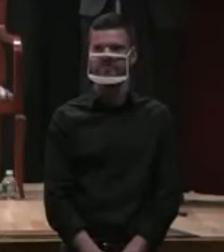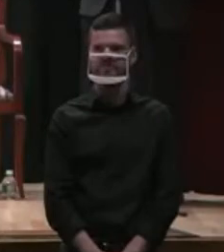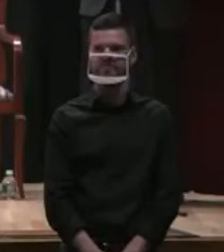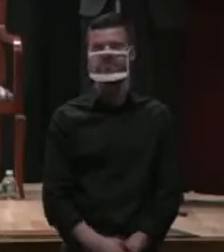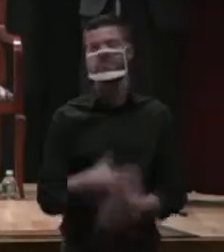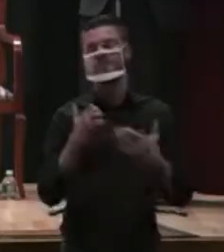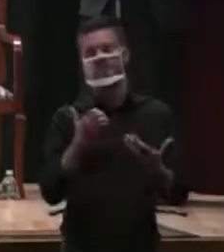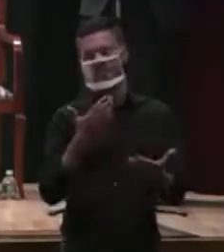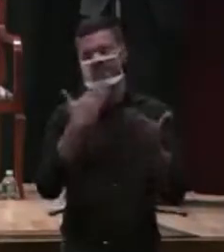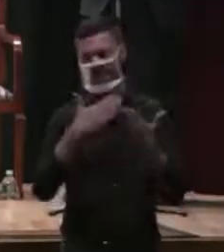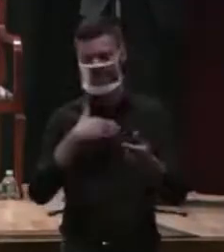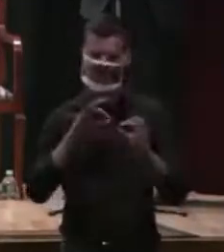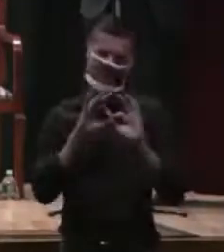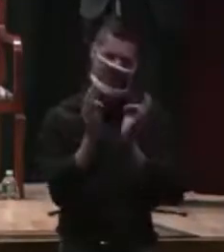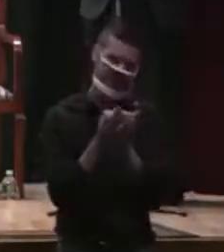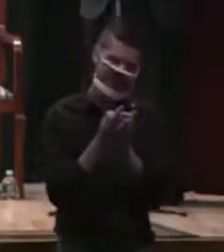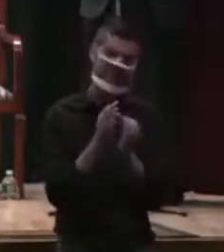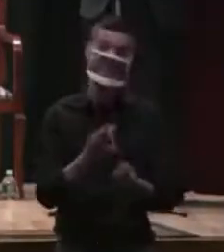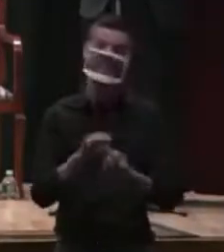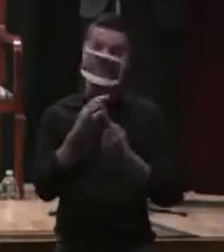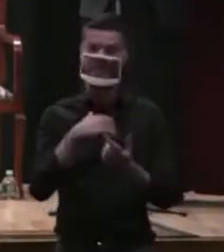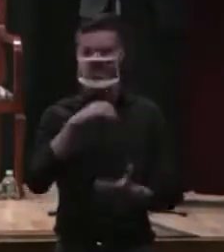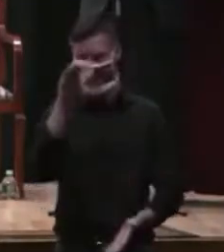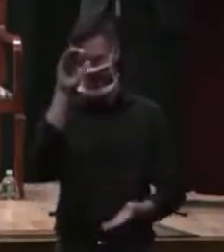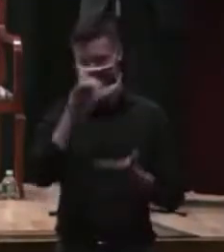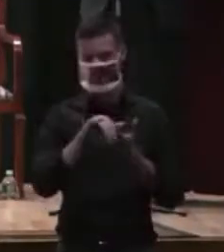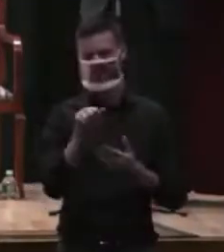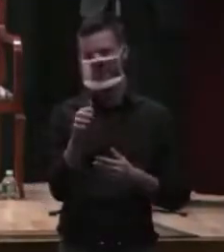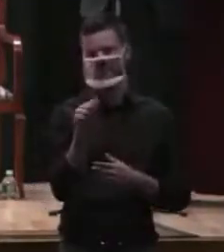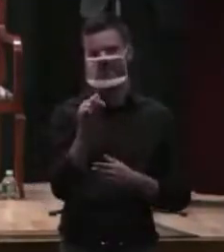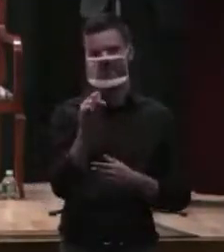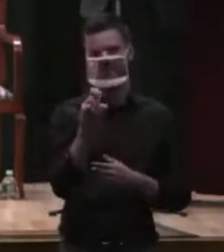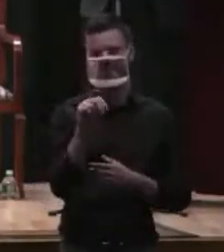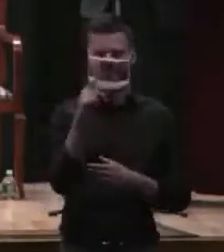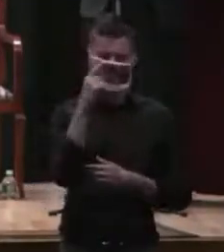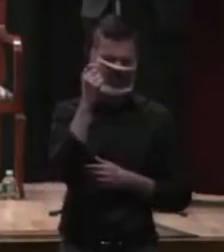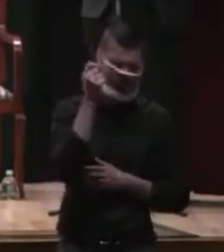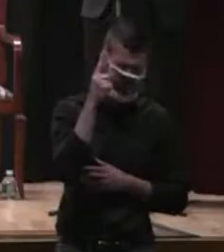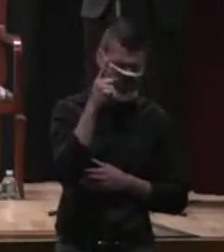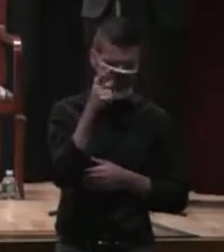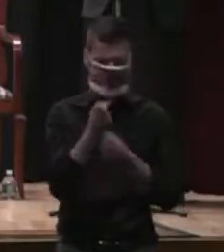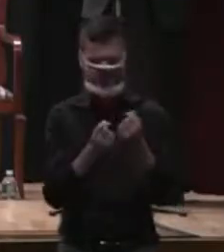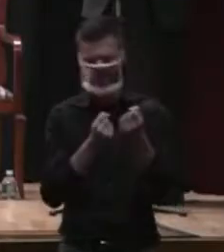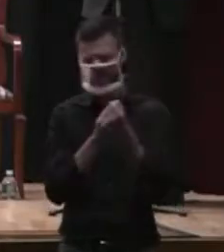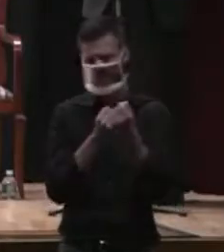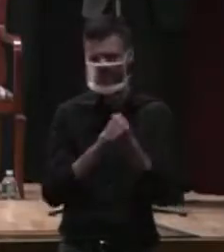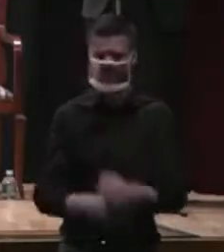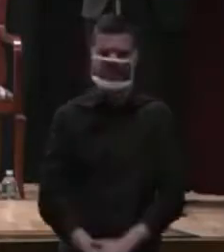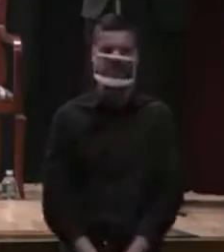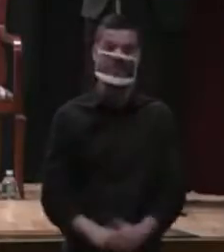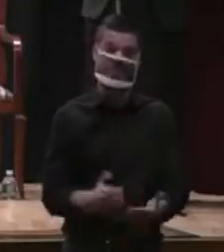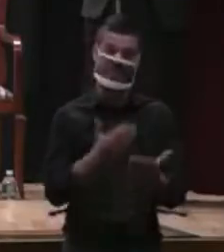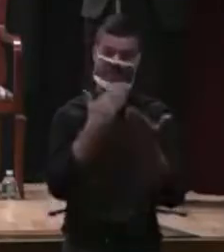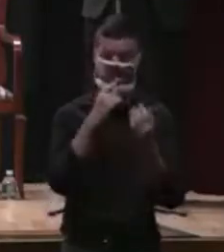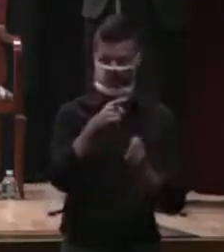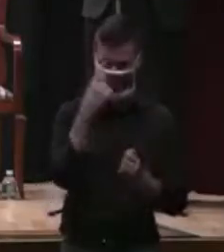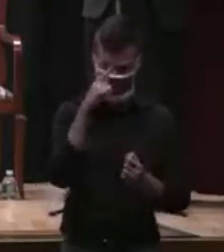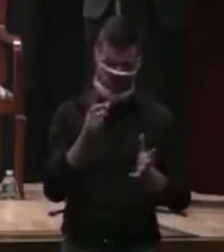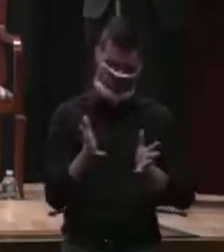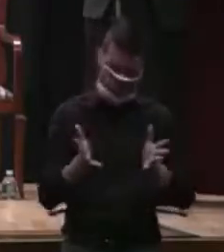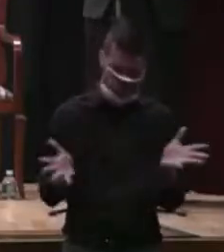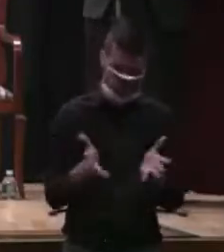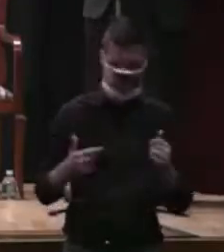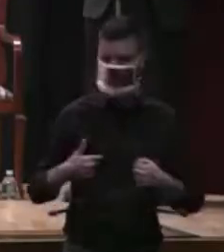I would like to thank my family, especially my husband, Jason, for his understanding and support. I would like to thank him for encouraging